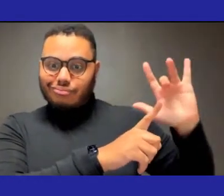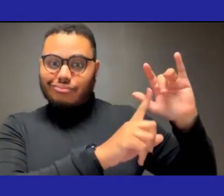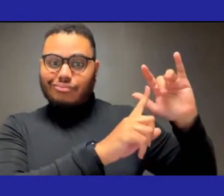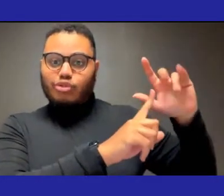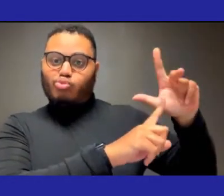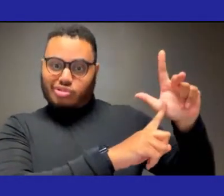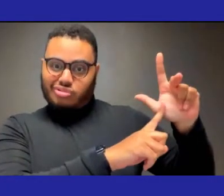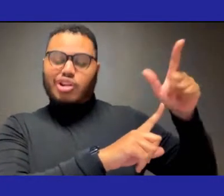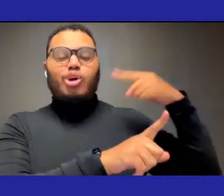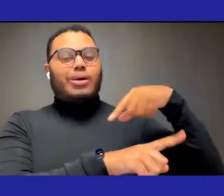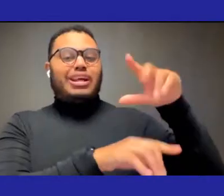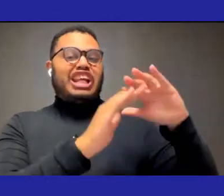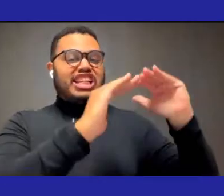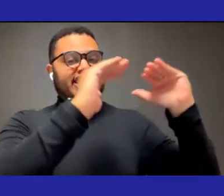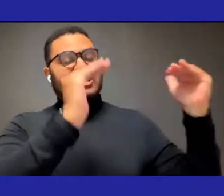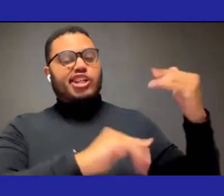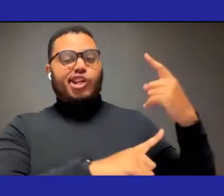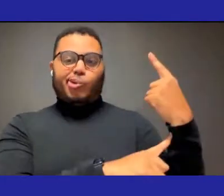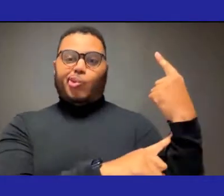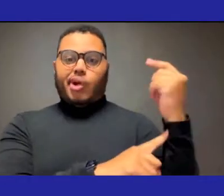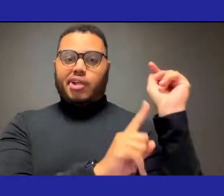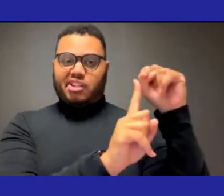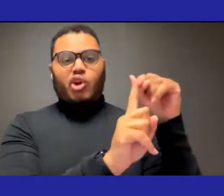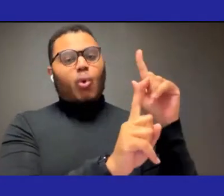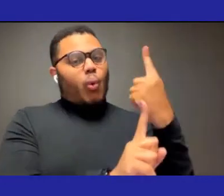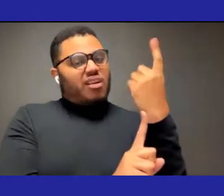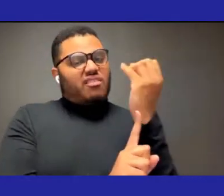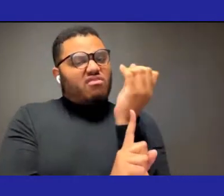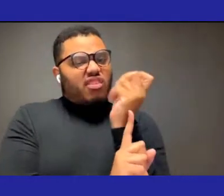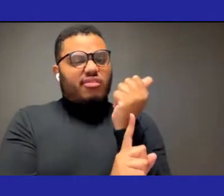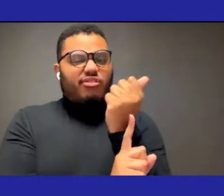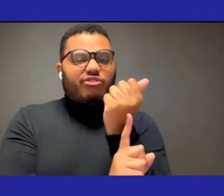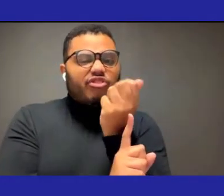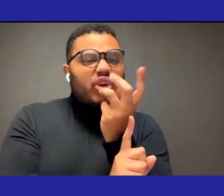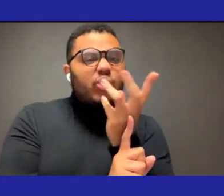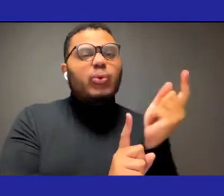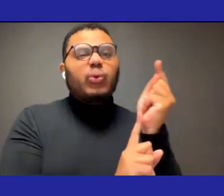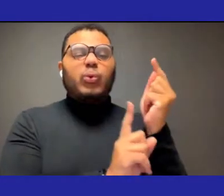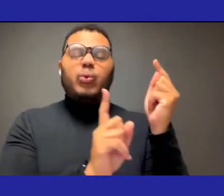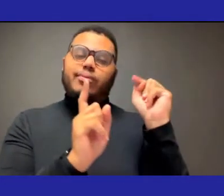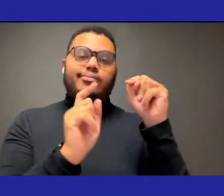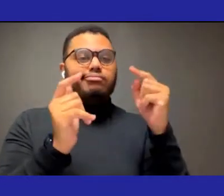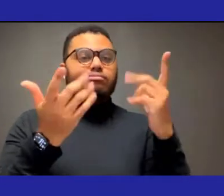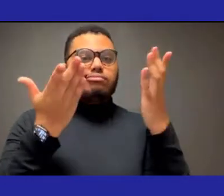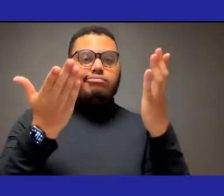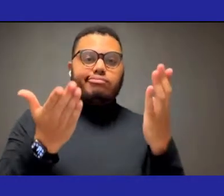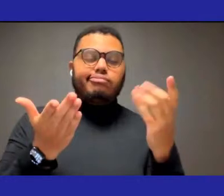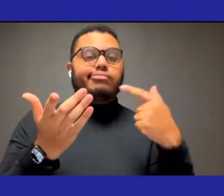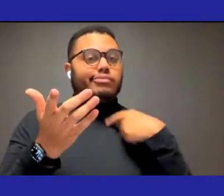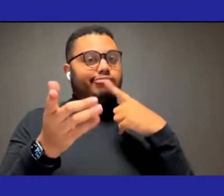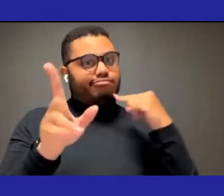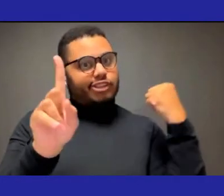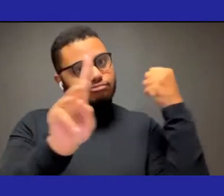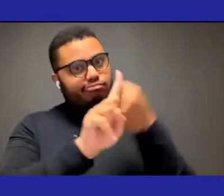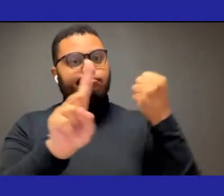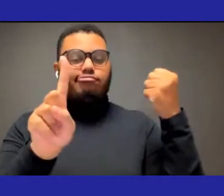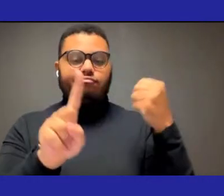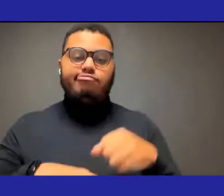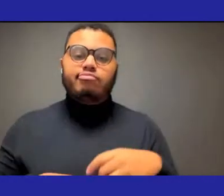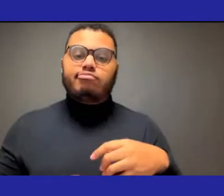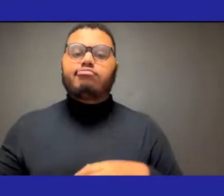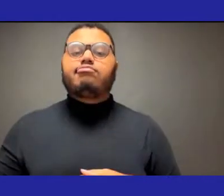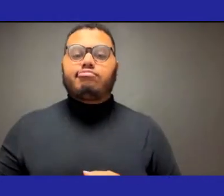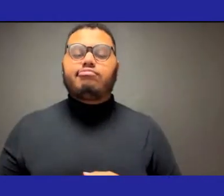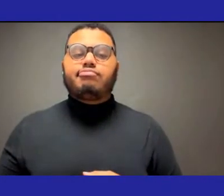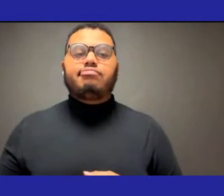plans achieving that ranking amongst the 16 plans that are part of the Essential Plan statewide. Next